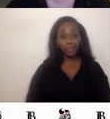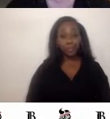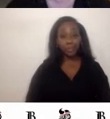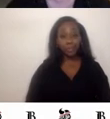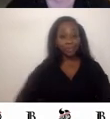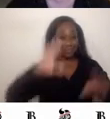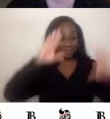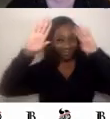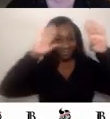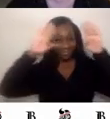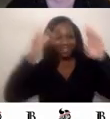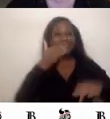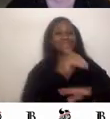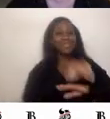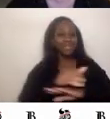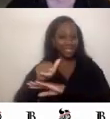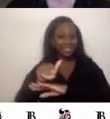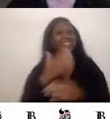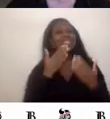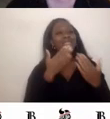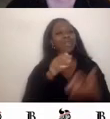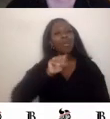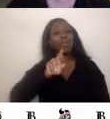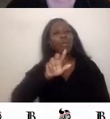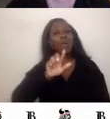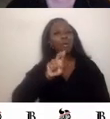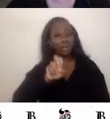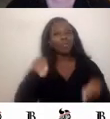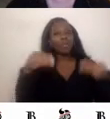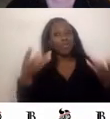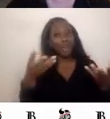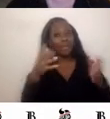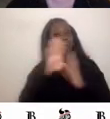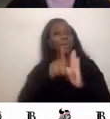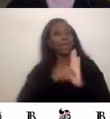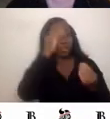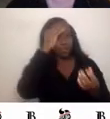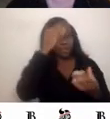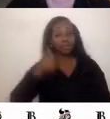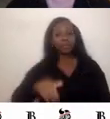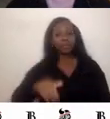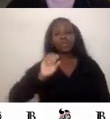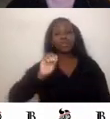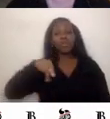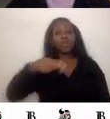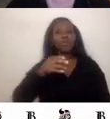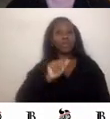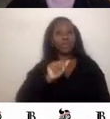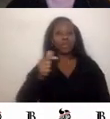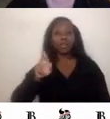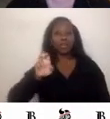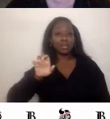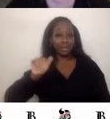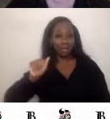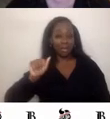Hi, everyone. Good evening. Thank you, Marlene, for that background information. Again, my name is Sophia Garcia. I'm the GIS and Outreach Director